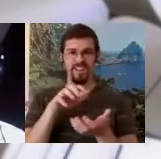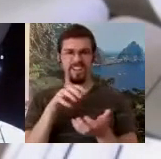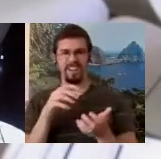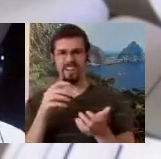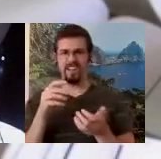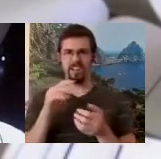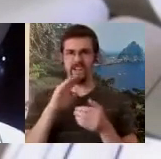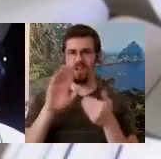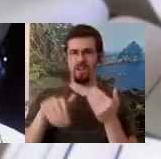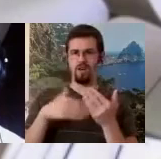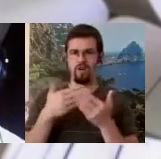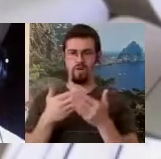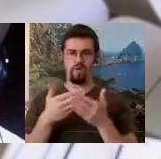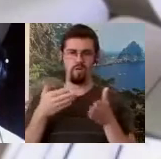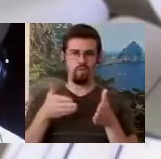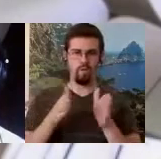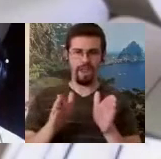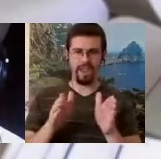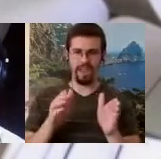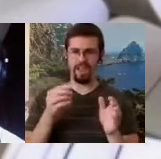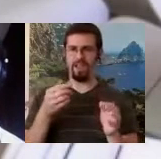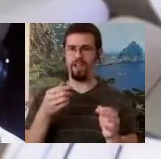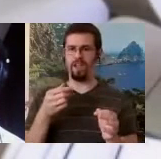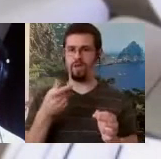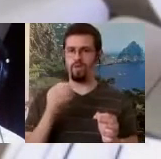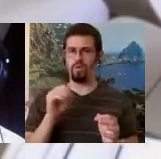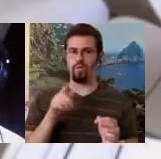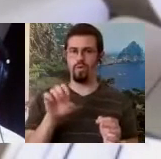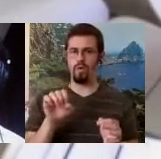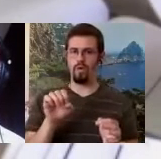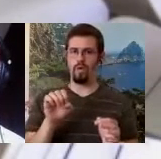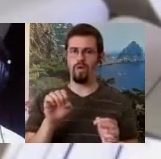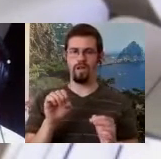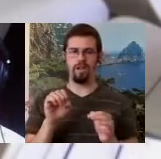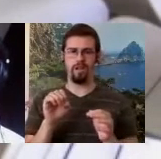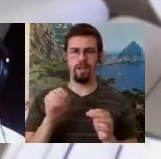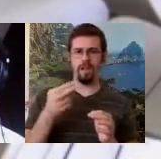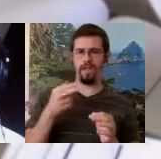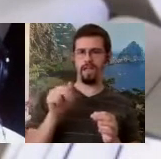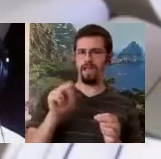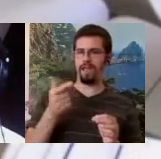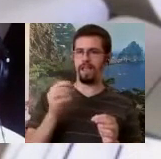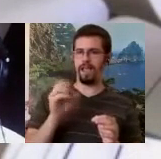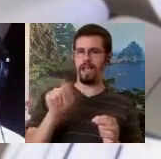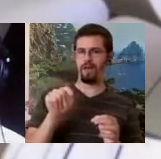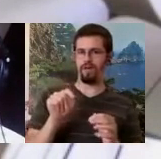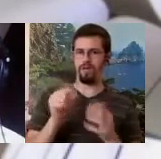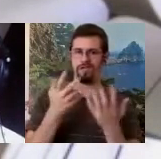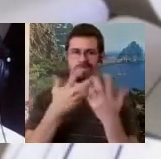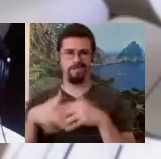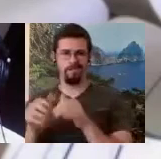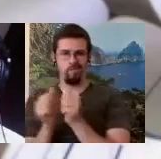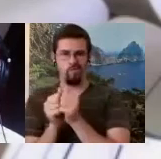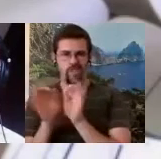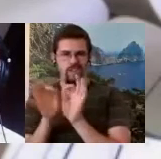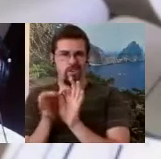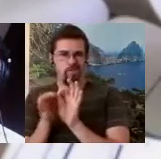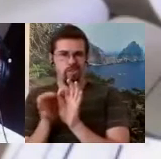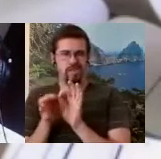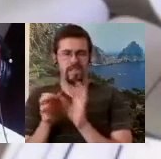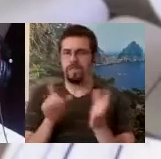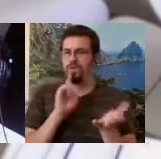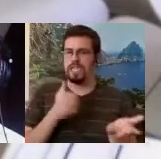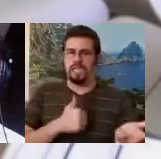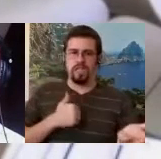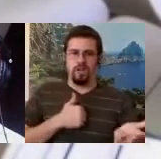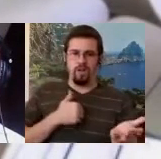whole way the Google Hangout software is functioning with the interpreting. So I'm really sorry to hear that, but we